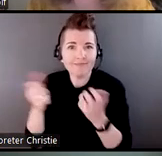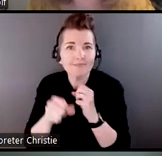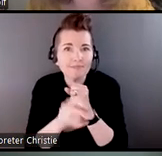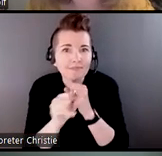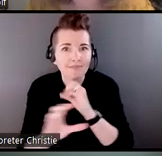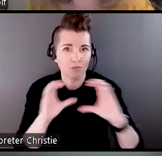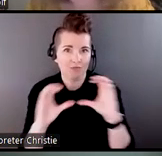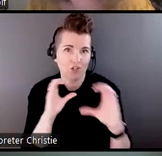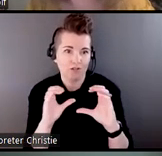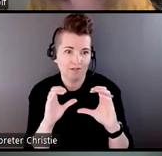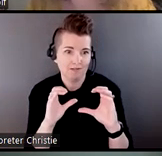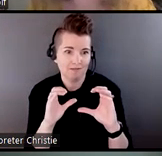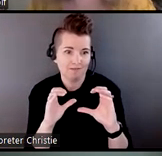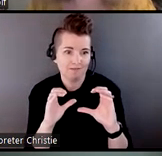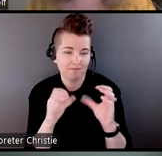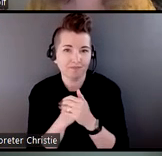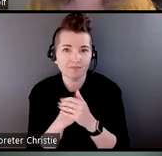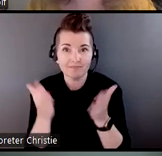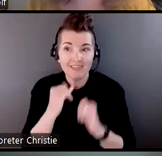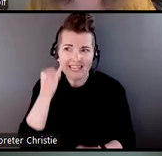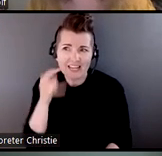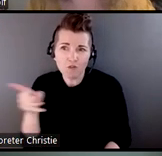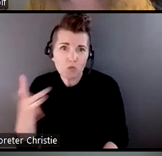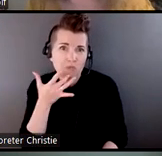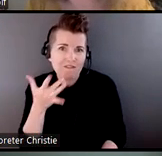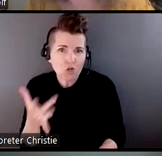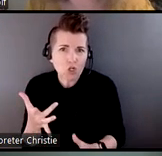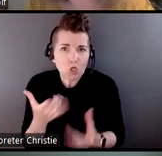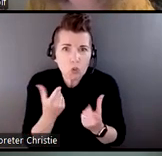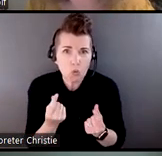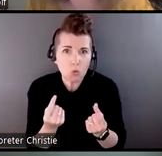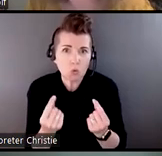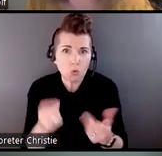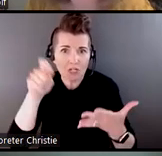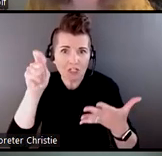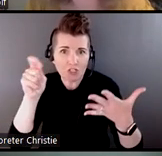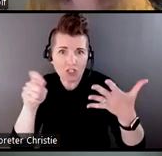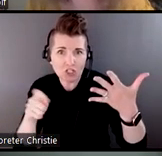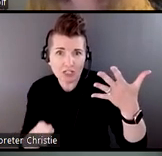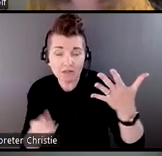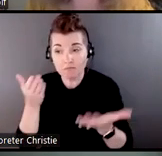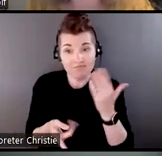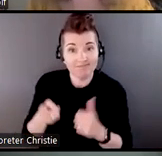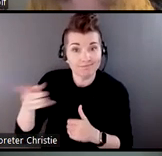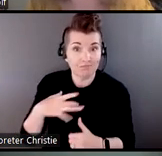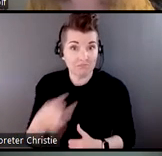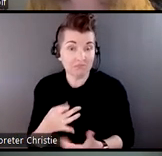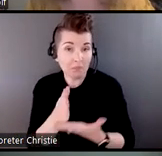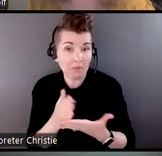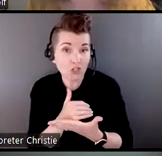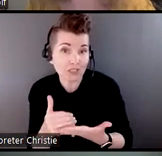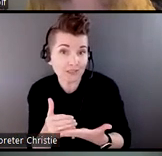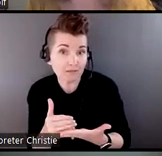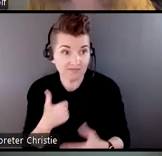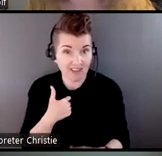communications. If you're a task-oriented person, you might love budgeting. I know people who actually really